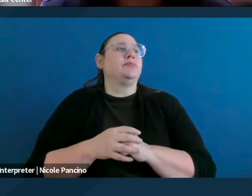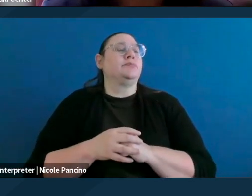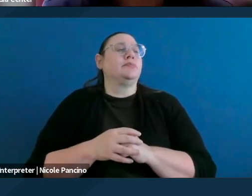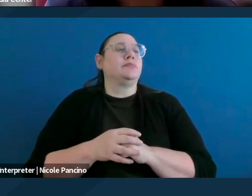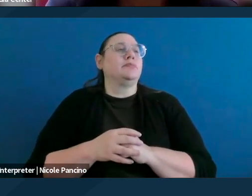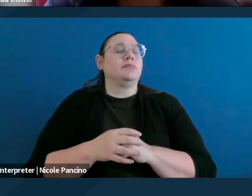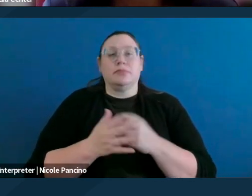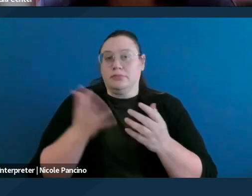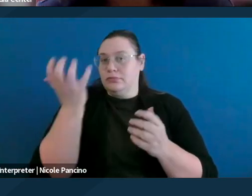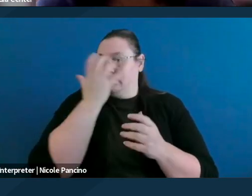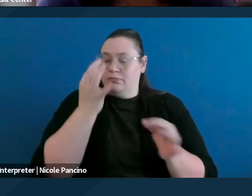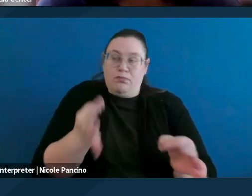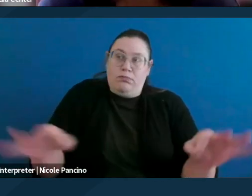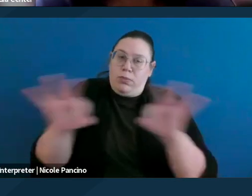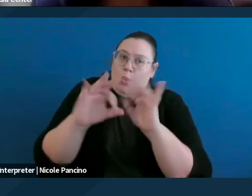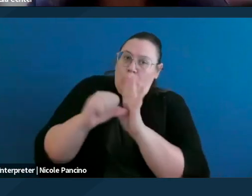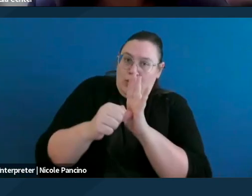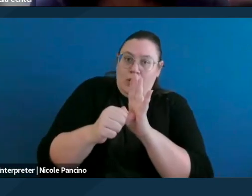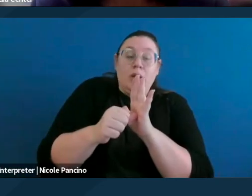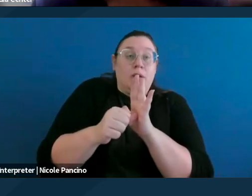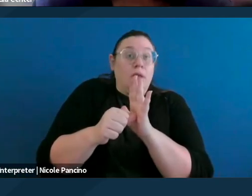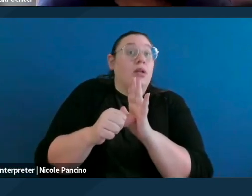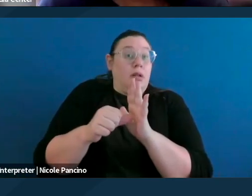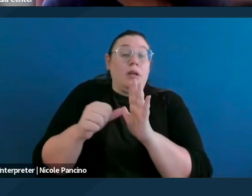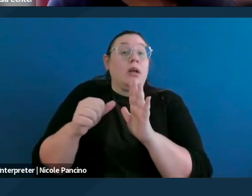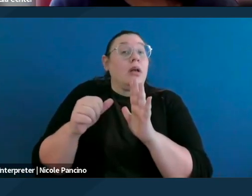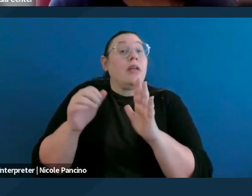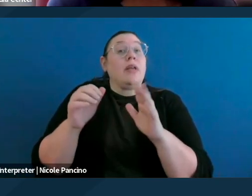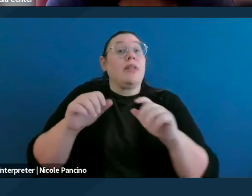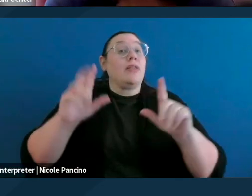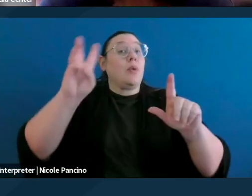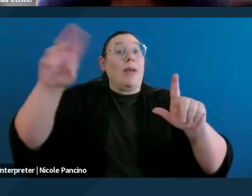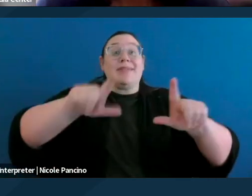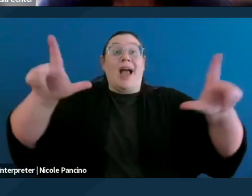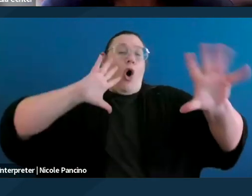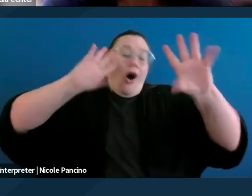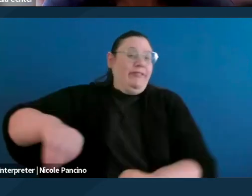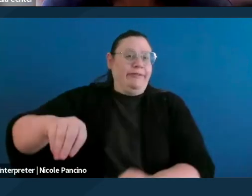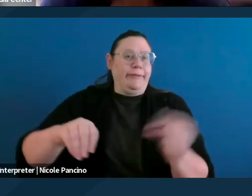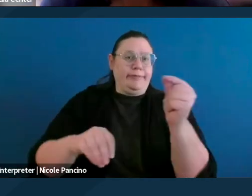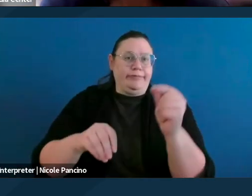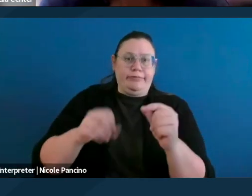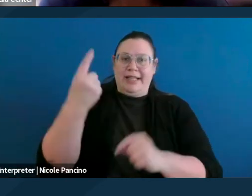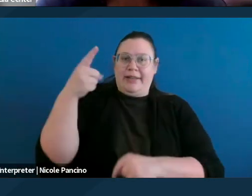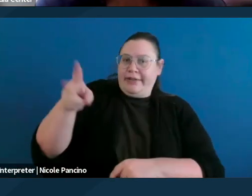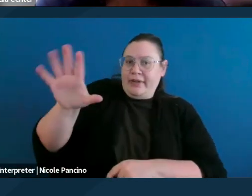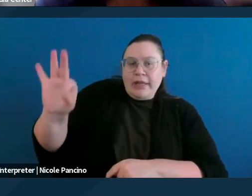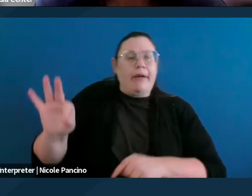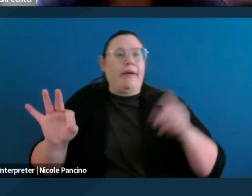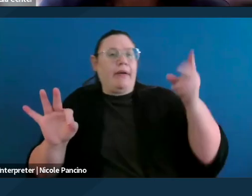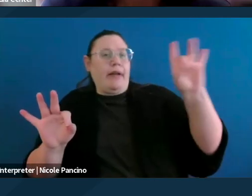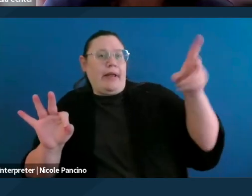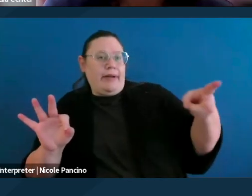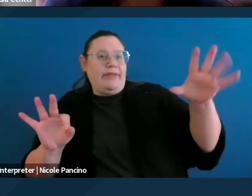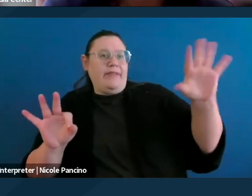So that's really important because they shut off the portal right at that time. So you got to make sure you build